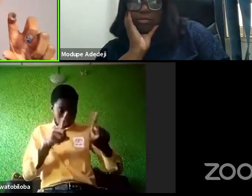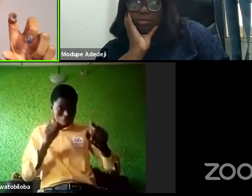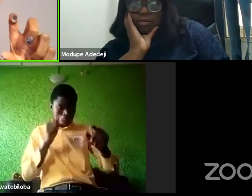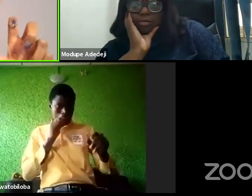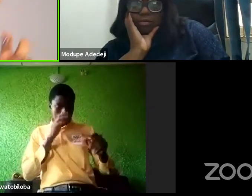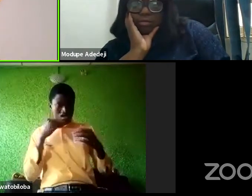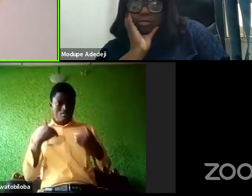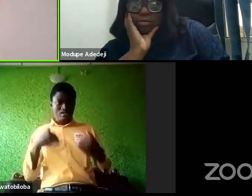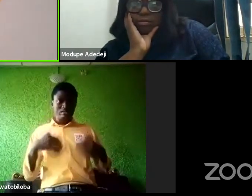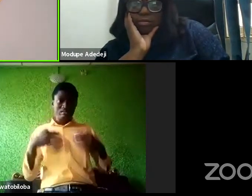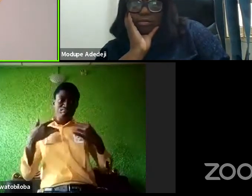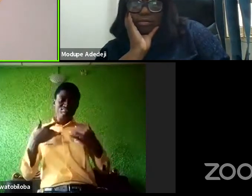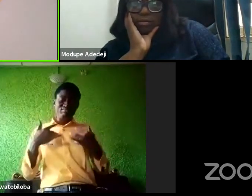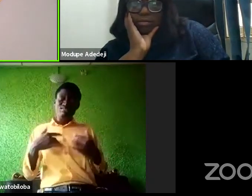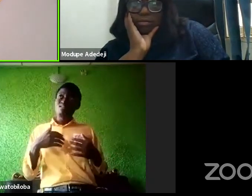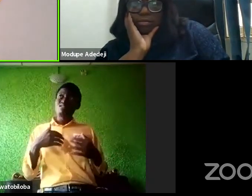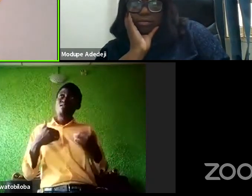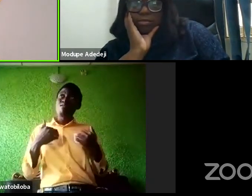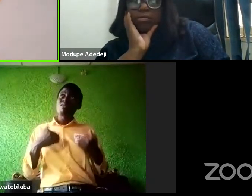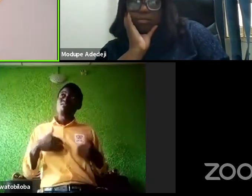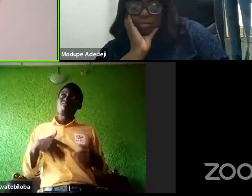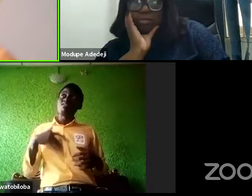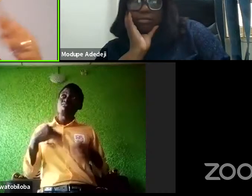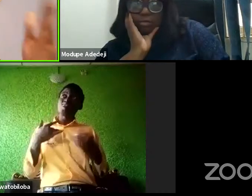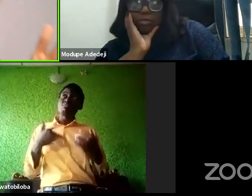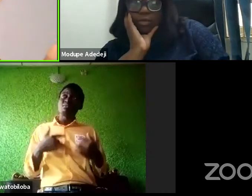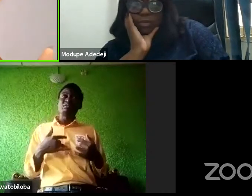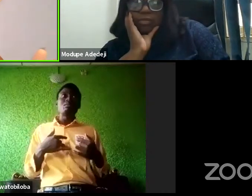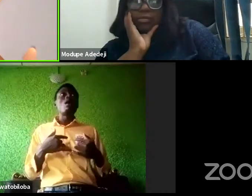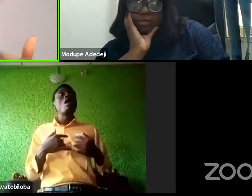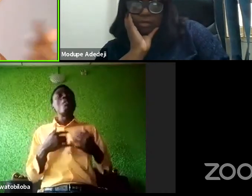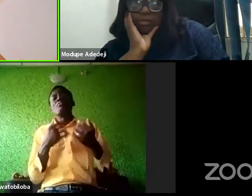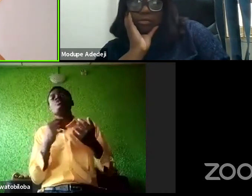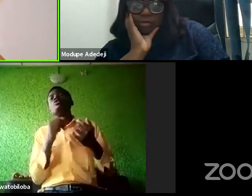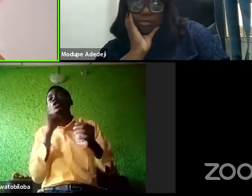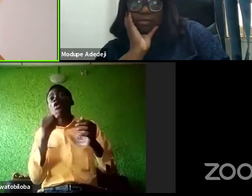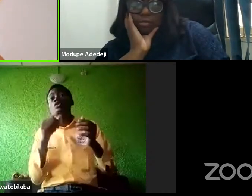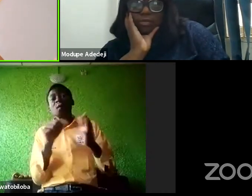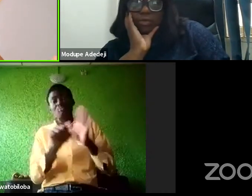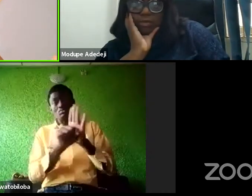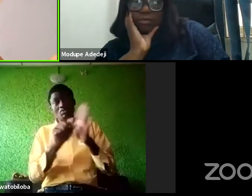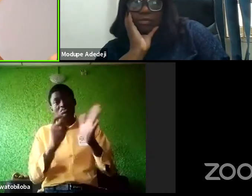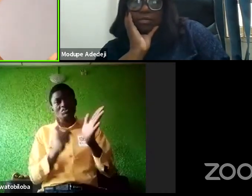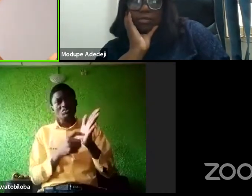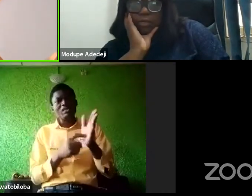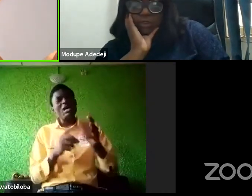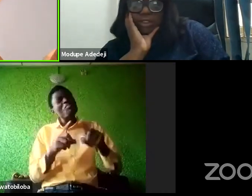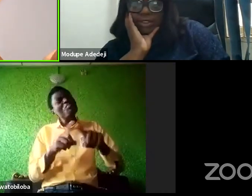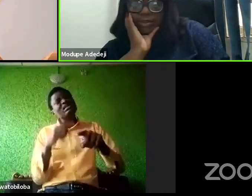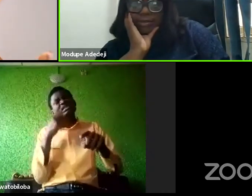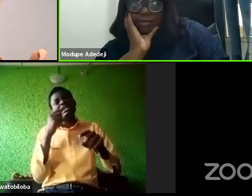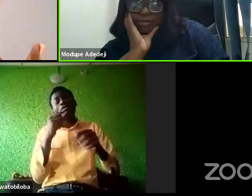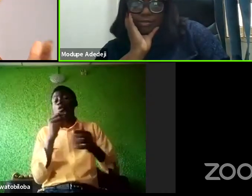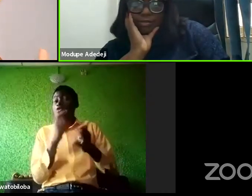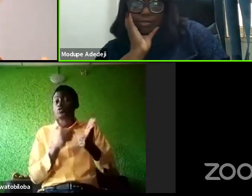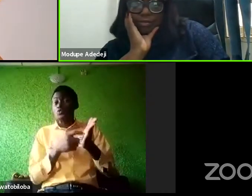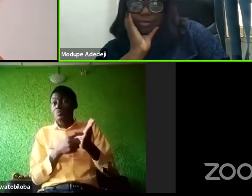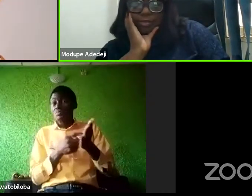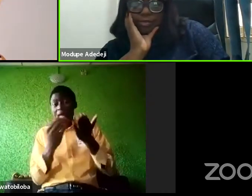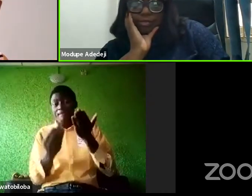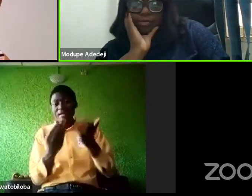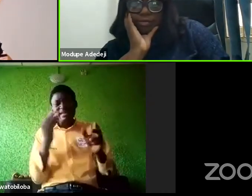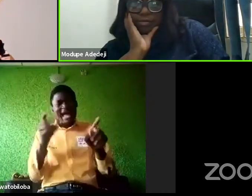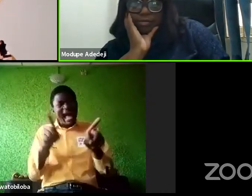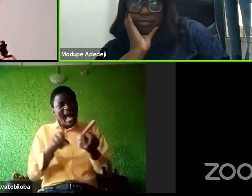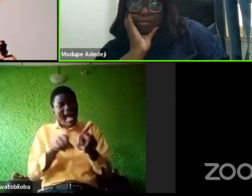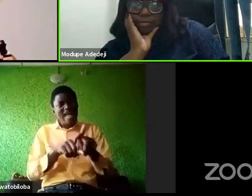it actually could be the response to some of those hot flashes and mood swings people are going through. Yes. So